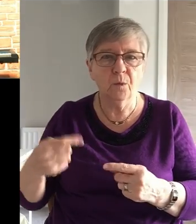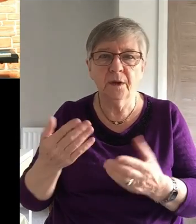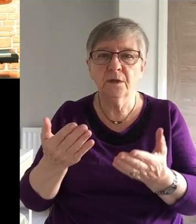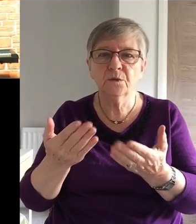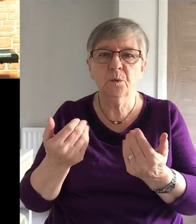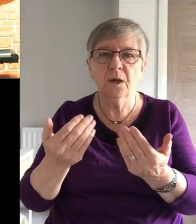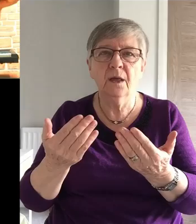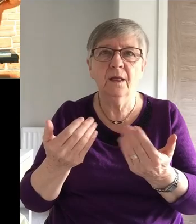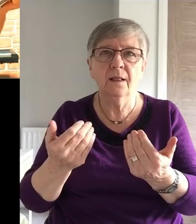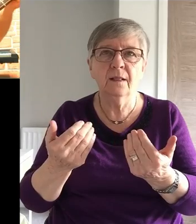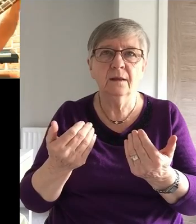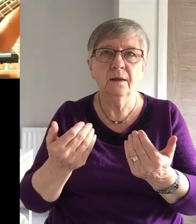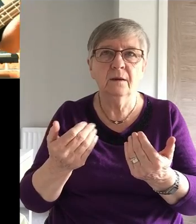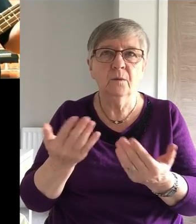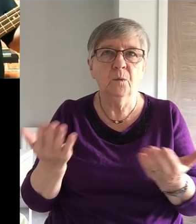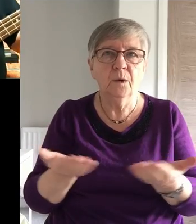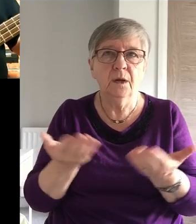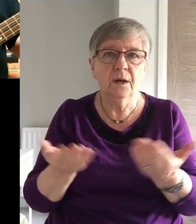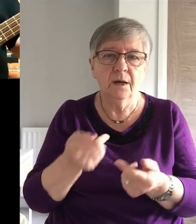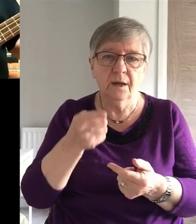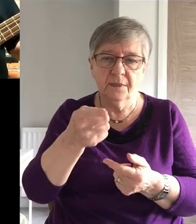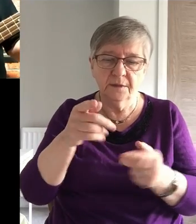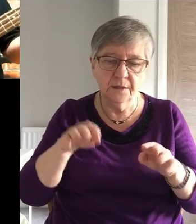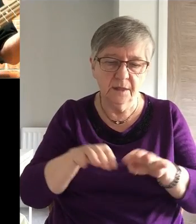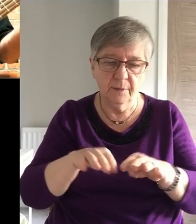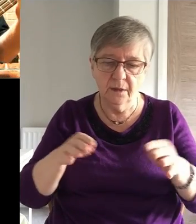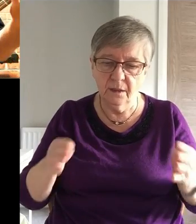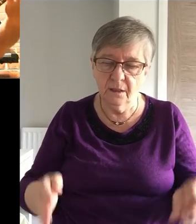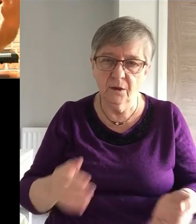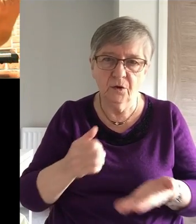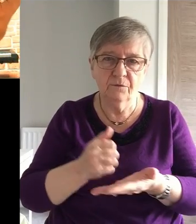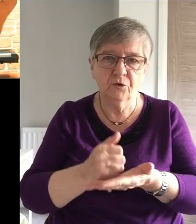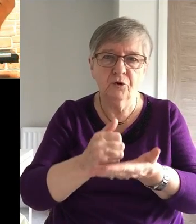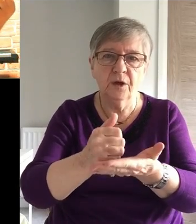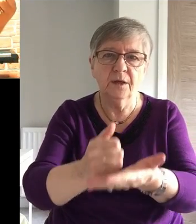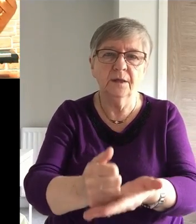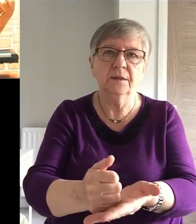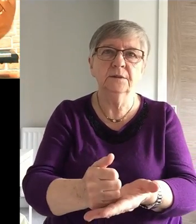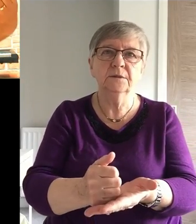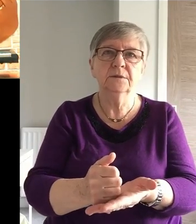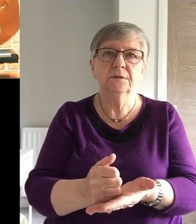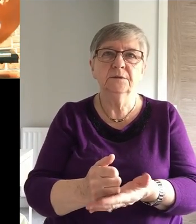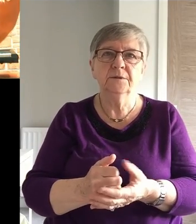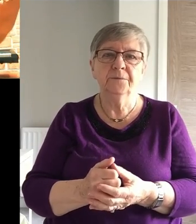You're always welcome at the table.